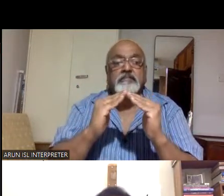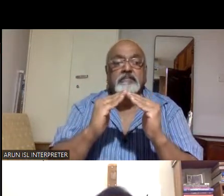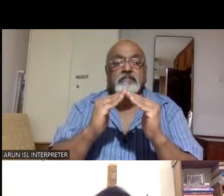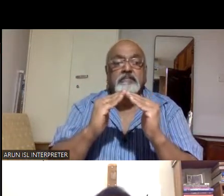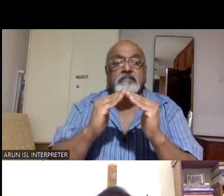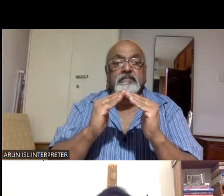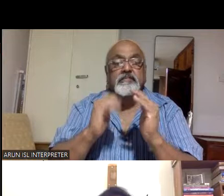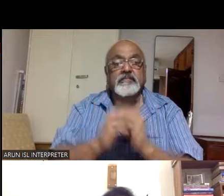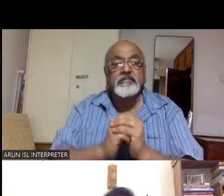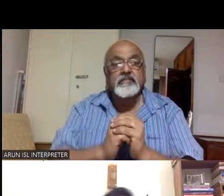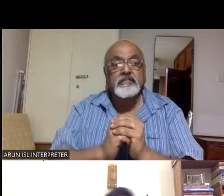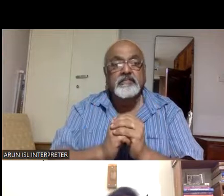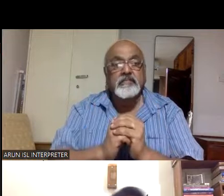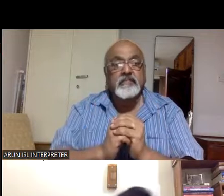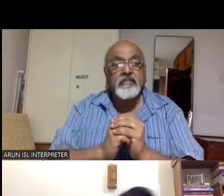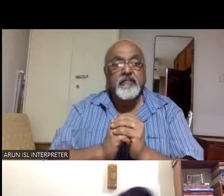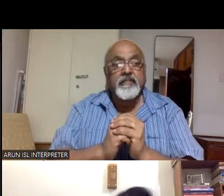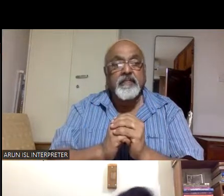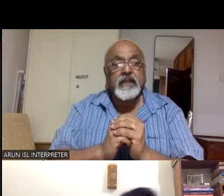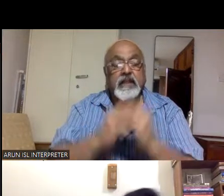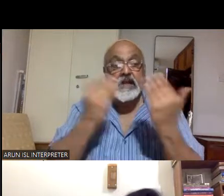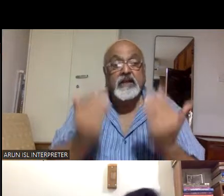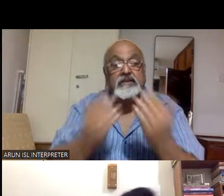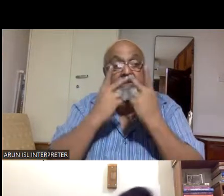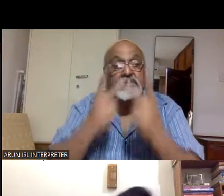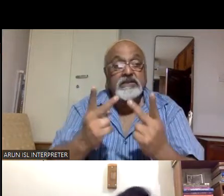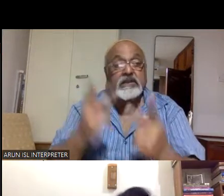Similarly, look at the disability movement.